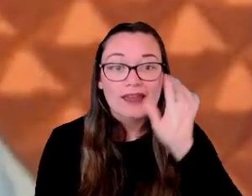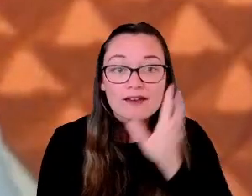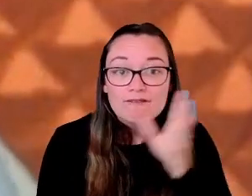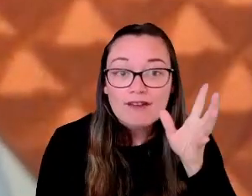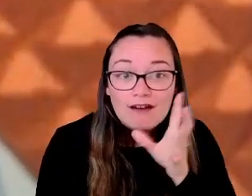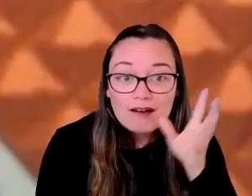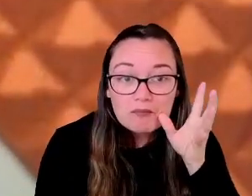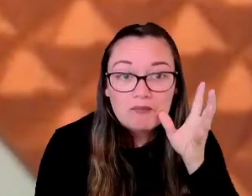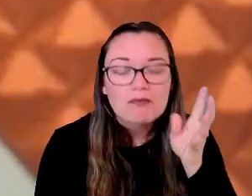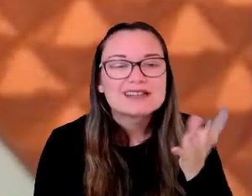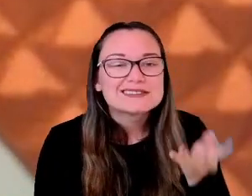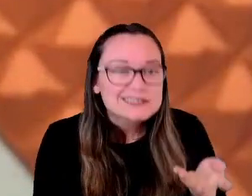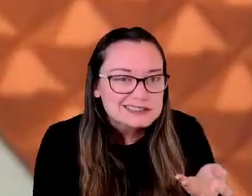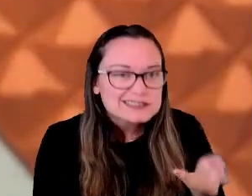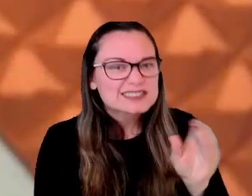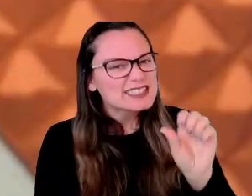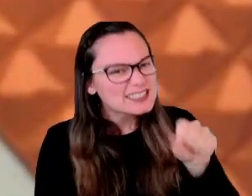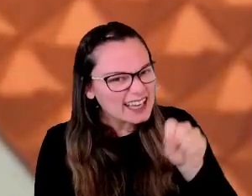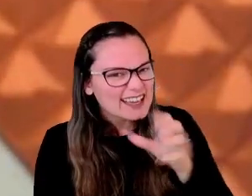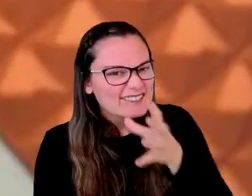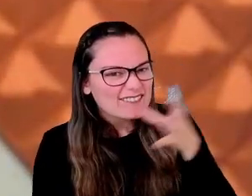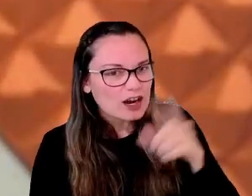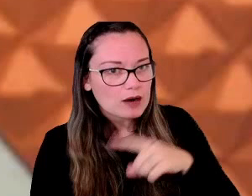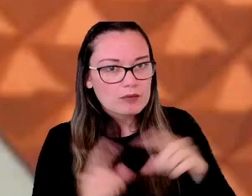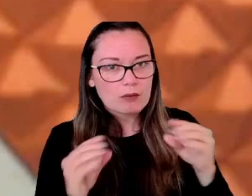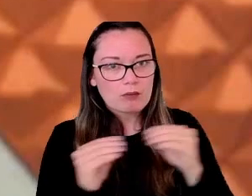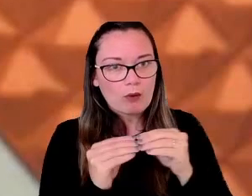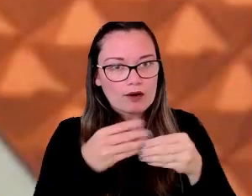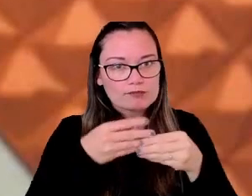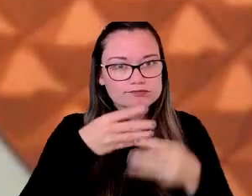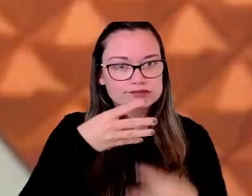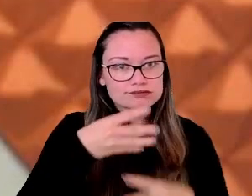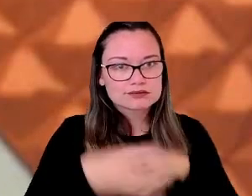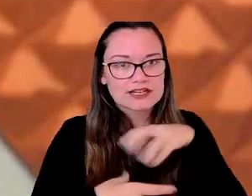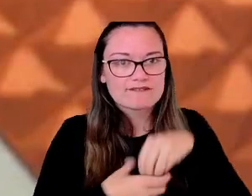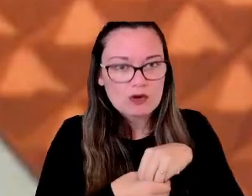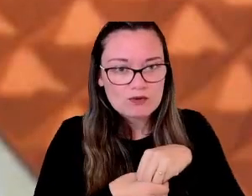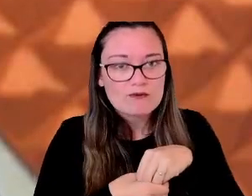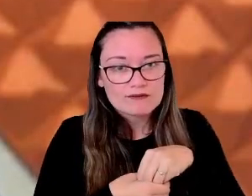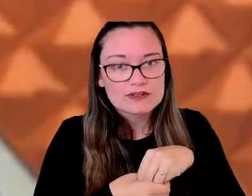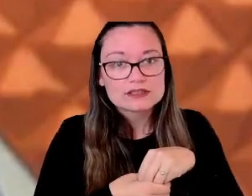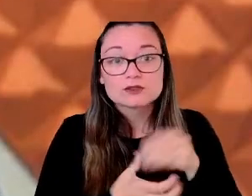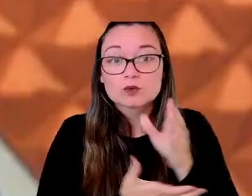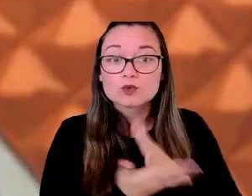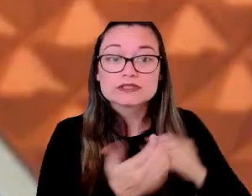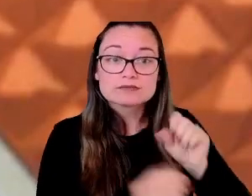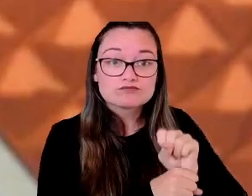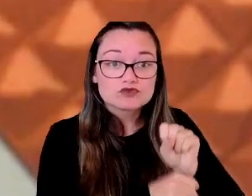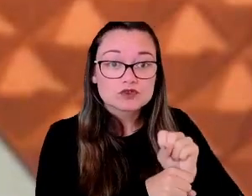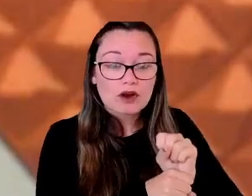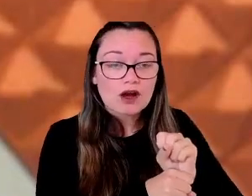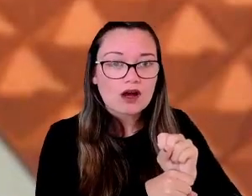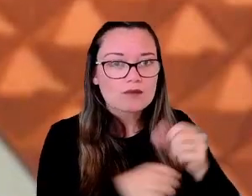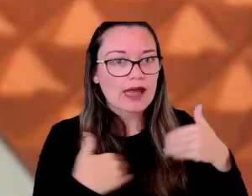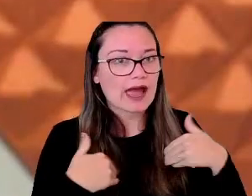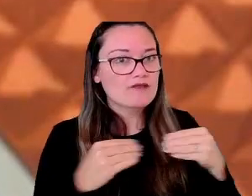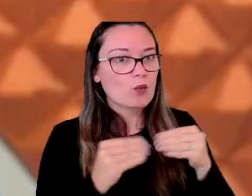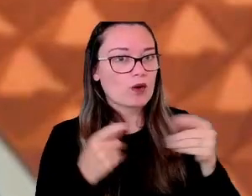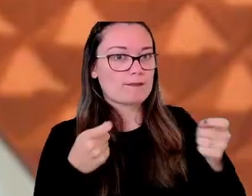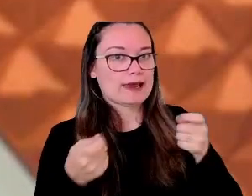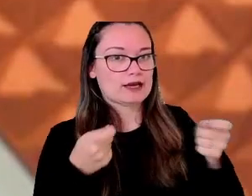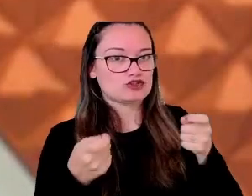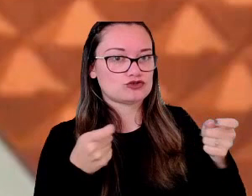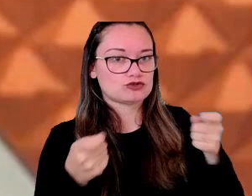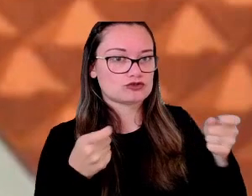It is, but there's a lot more that goes into it. And some jobs in agriculture actually require more managerial skills